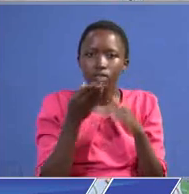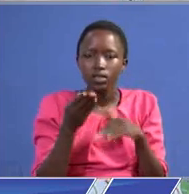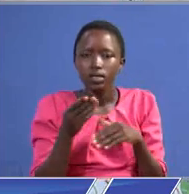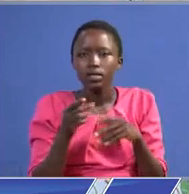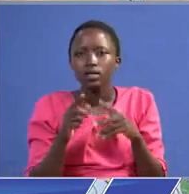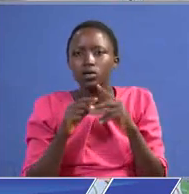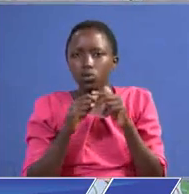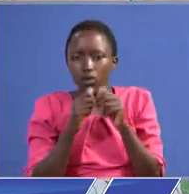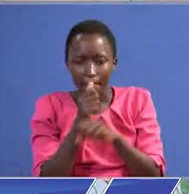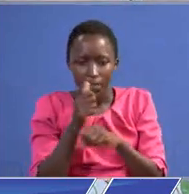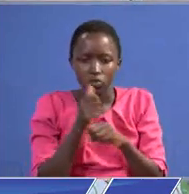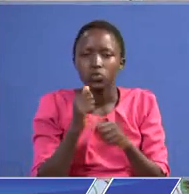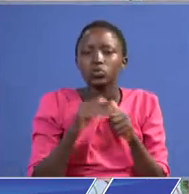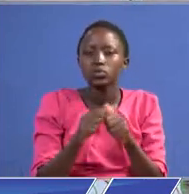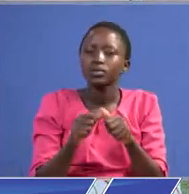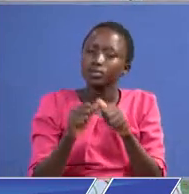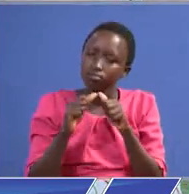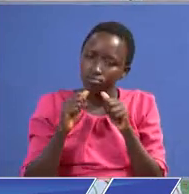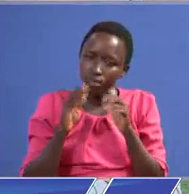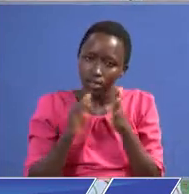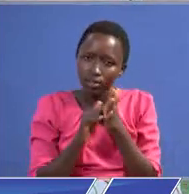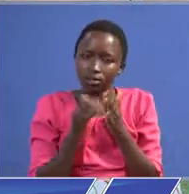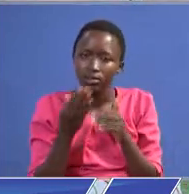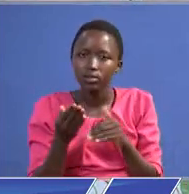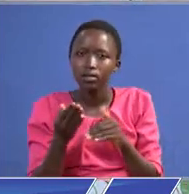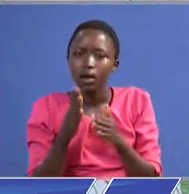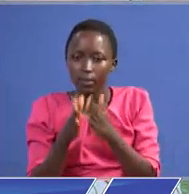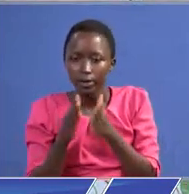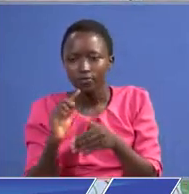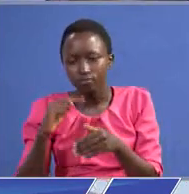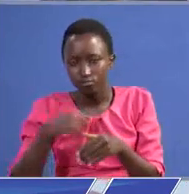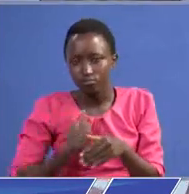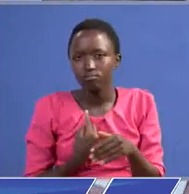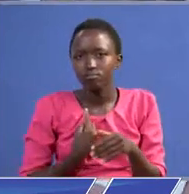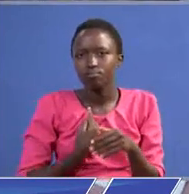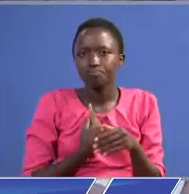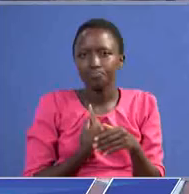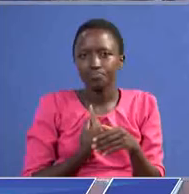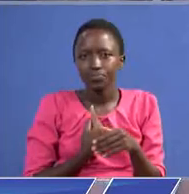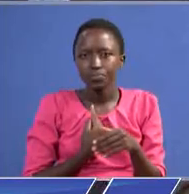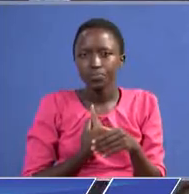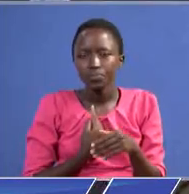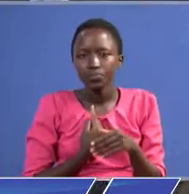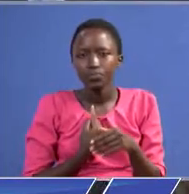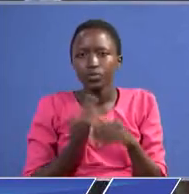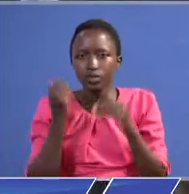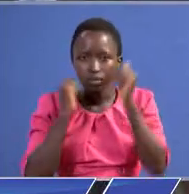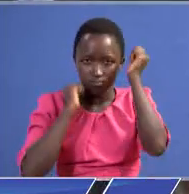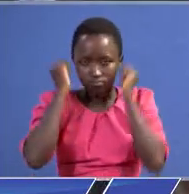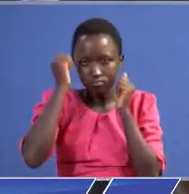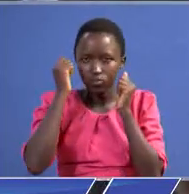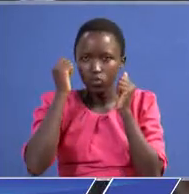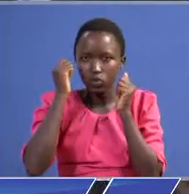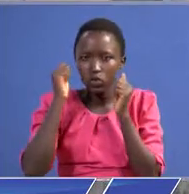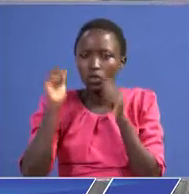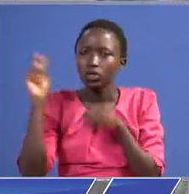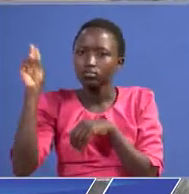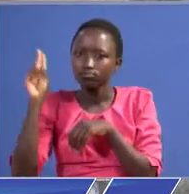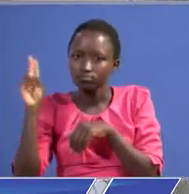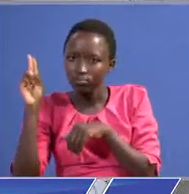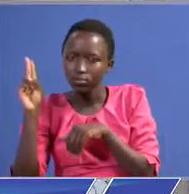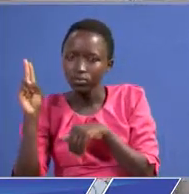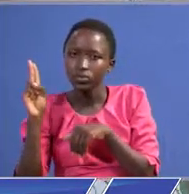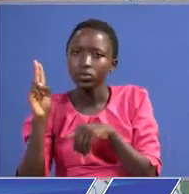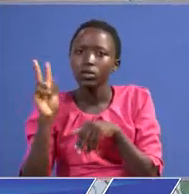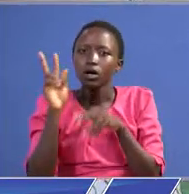kukutusi, wacha waendelee kukutusi, na waendelee kukupangia. Jeshi la Uhuru Kenyatta na William Ruto